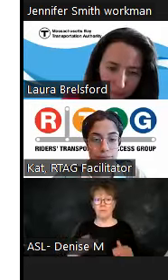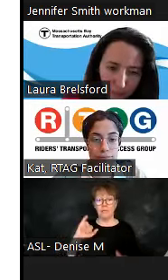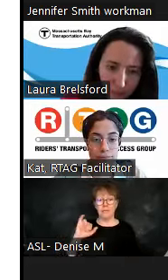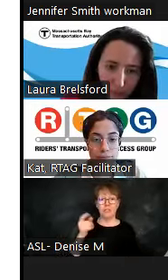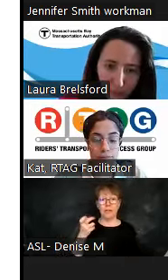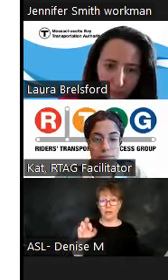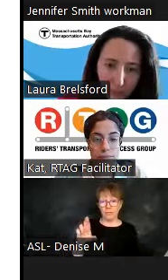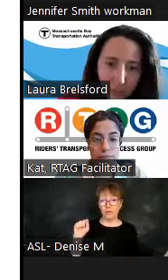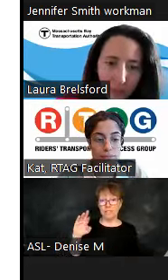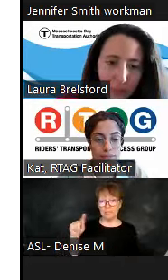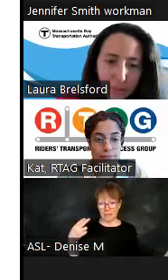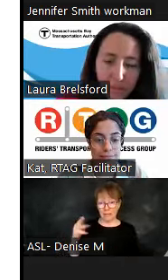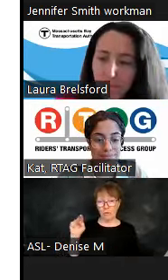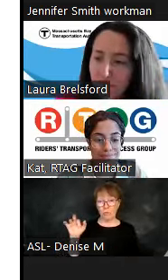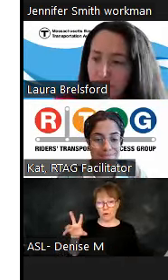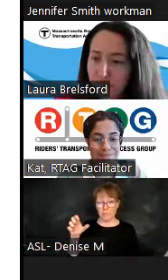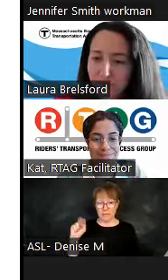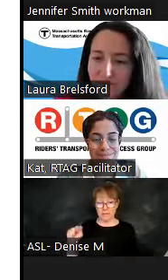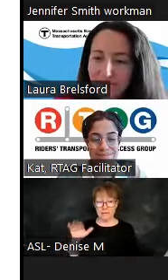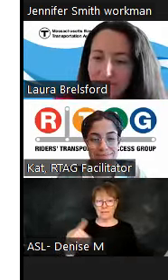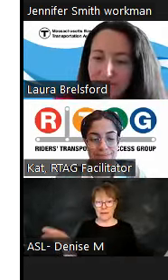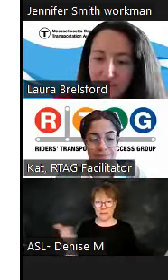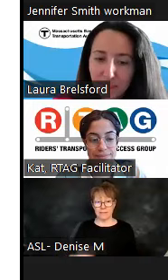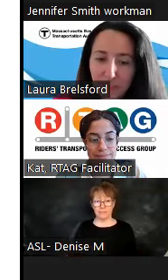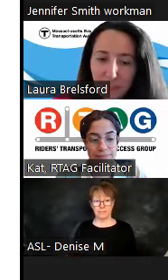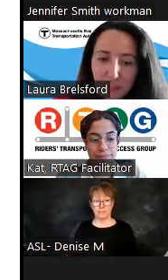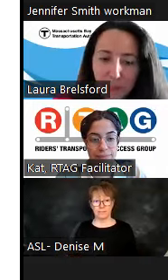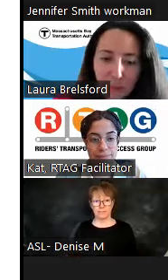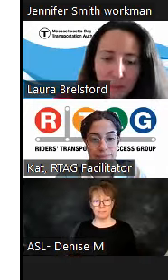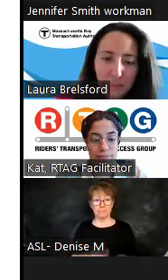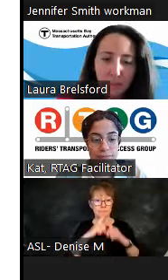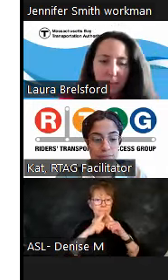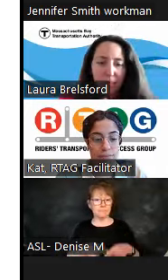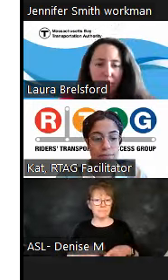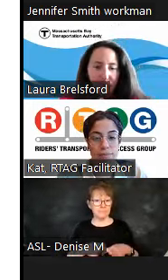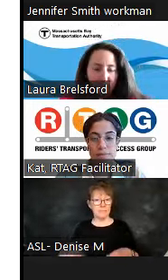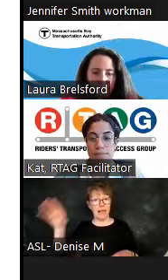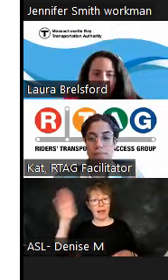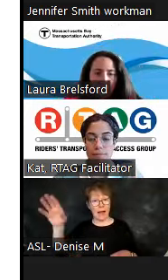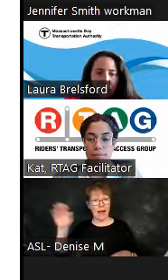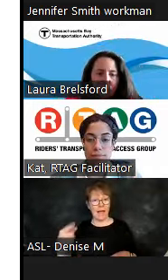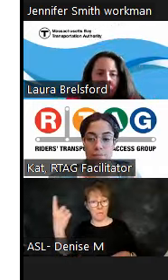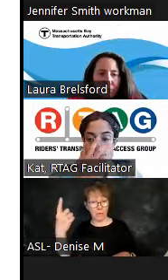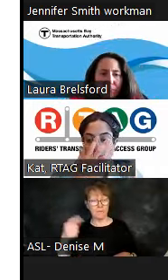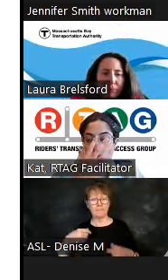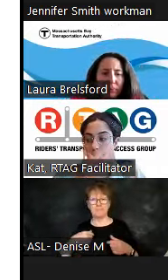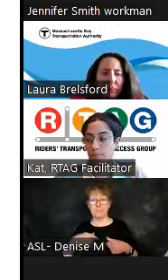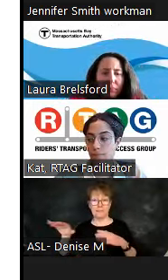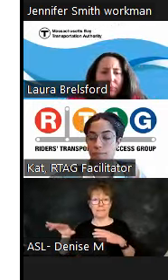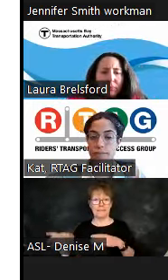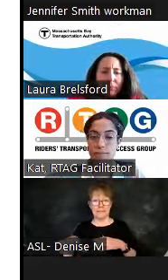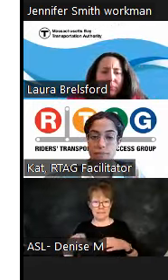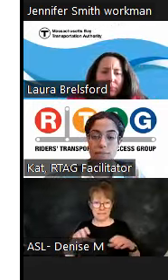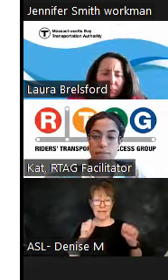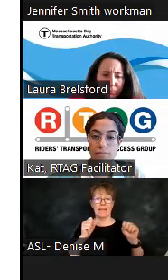me unmute. Hi, everyone. I do take the MBTA train. I mean, the buses, not